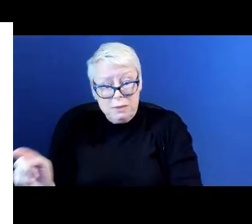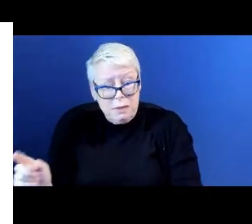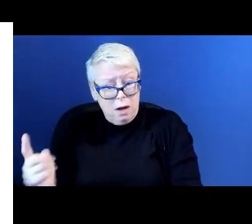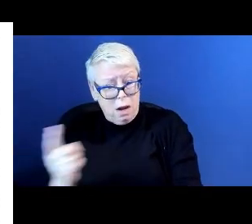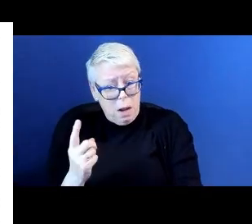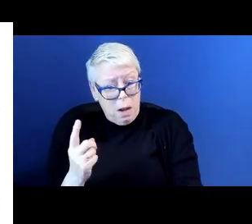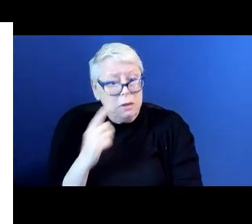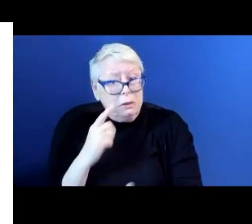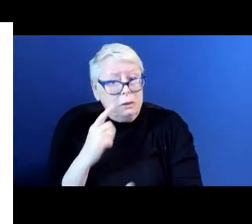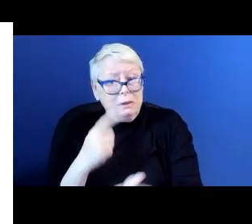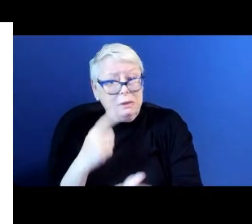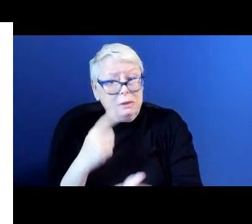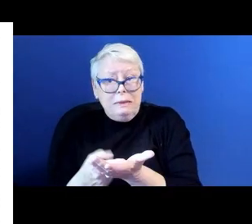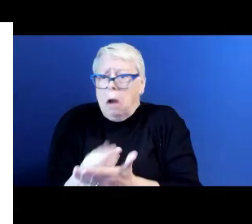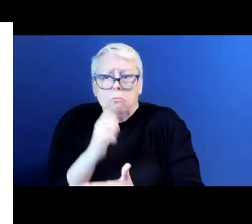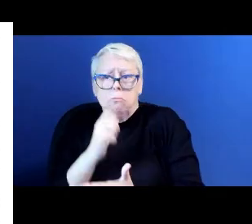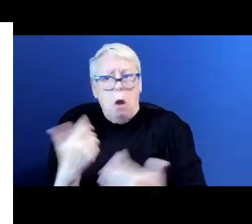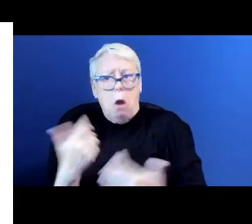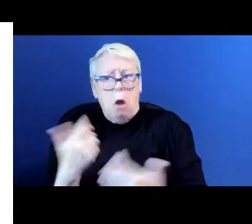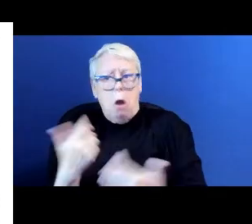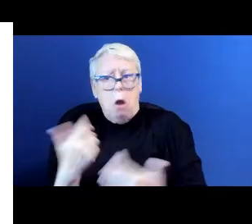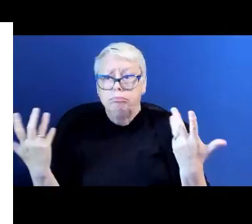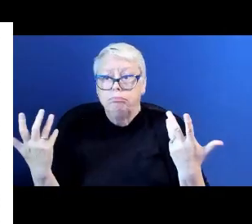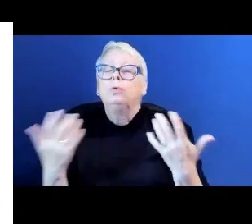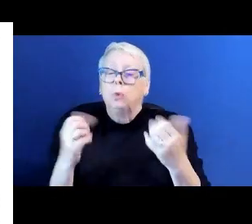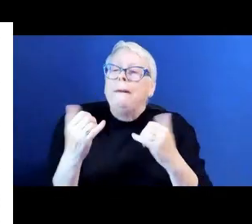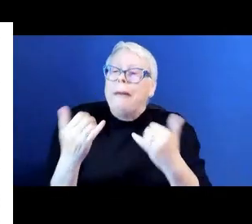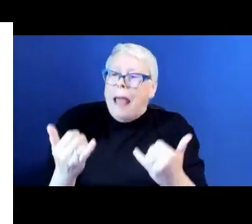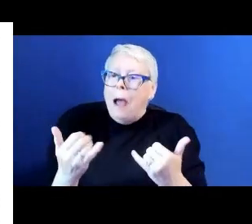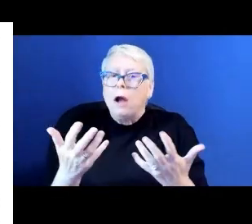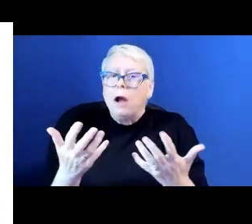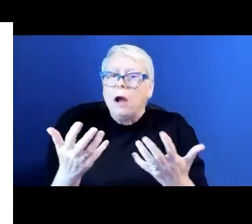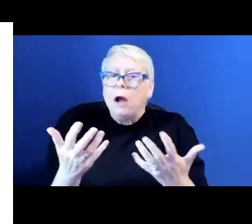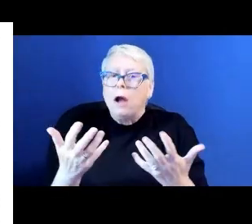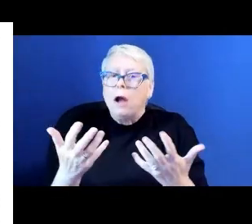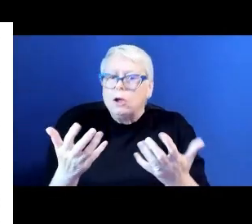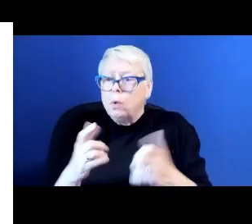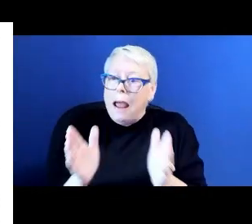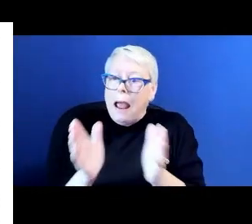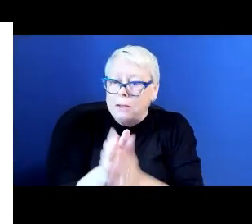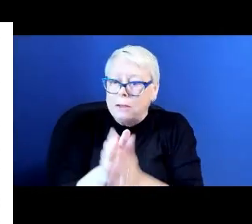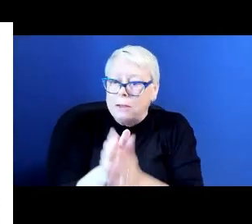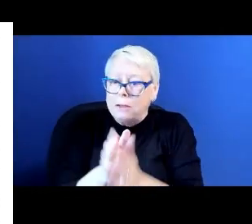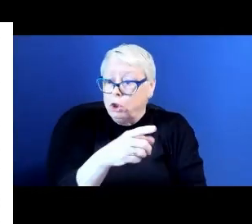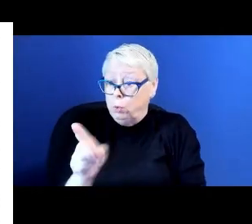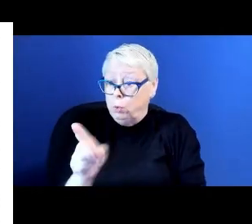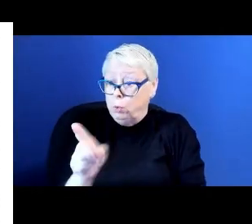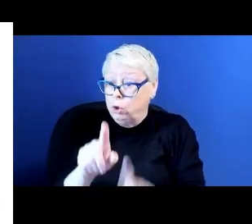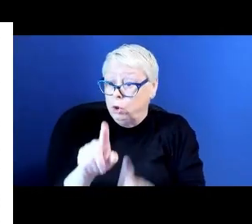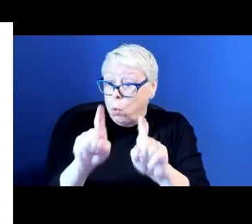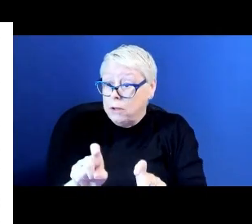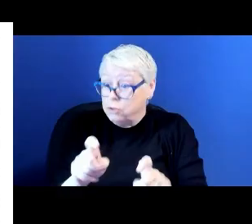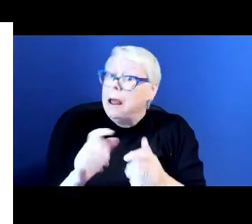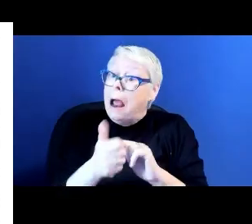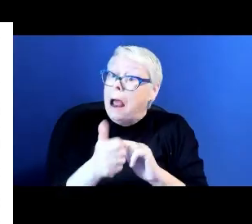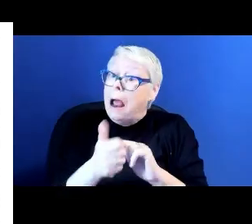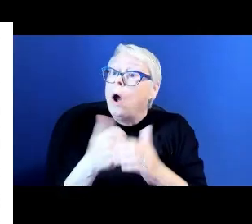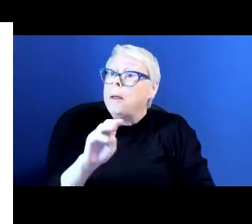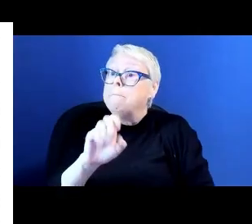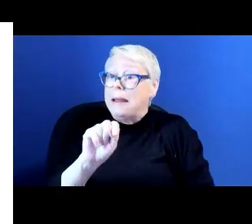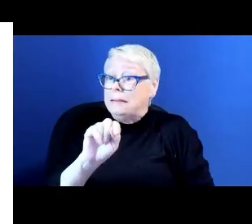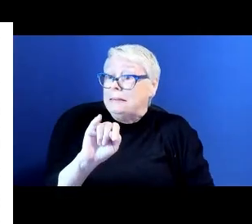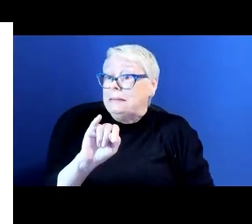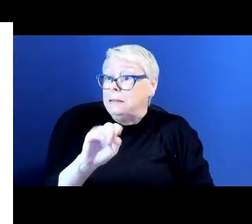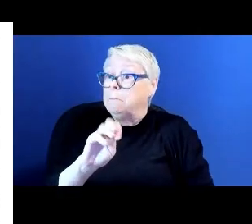of discussing money. Let's do a quick poll using Mentimeter to see where that pathway you would